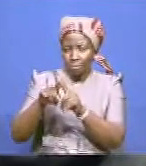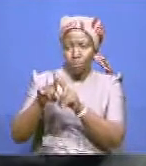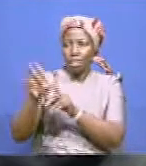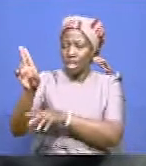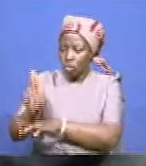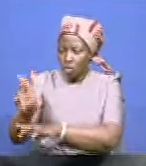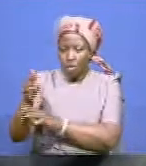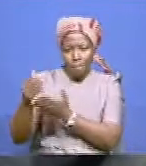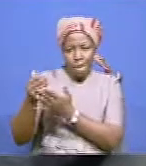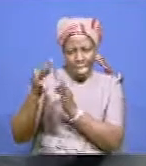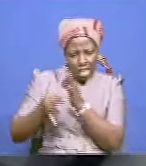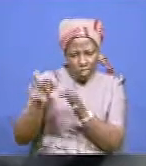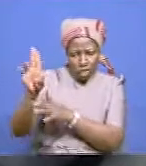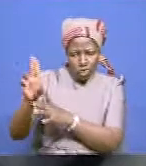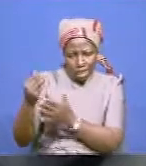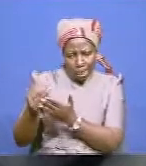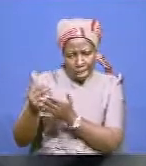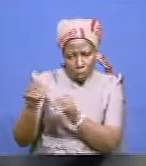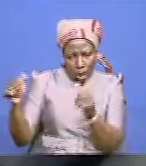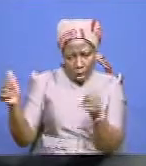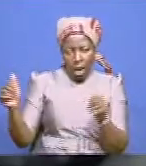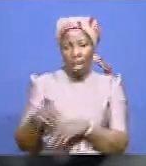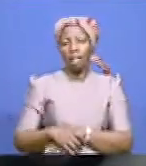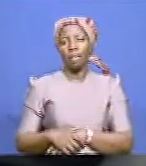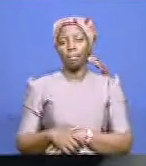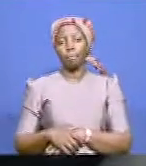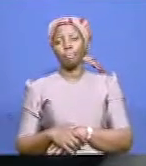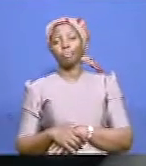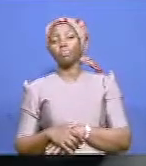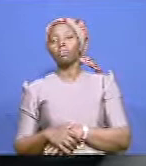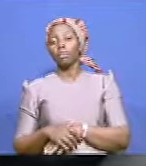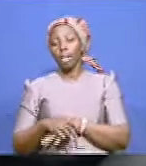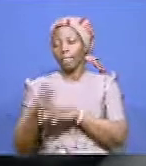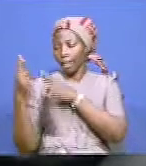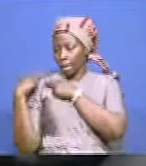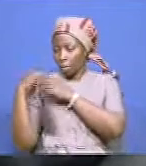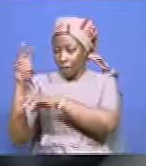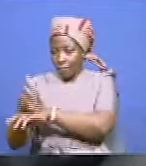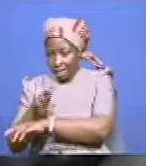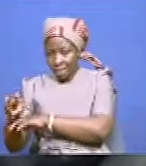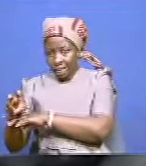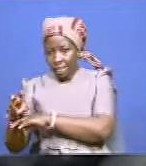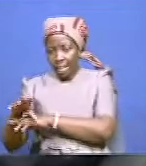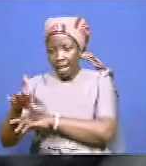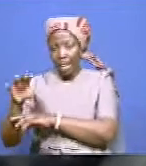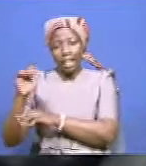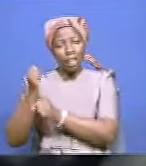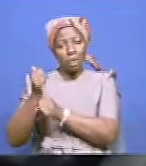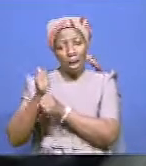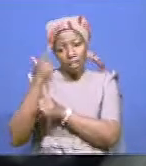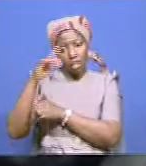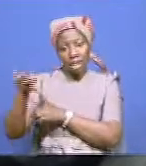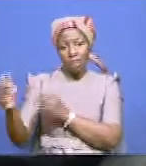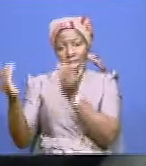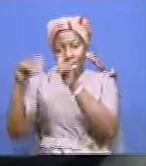whether there was prudence in procurement aspect of it. The role of oversight is a function of a county assembly. The